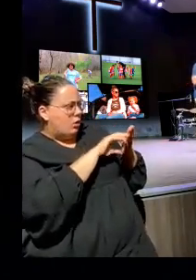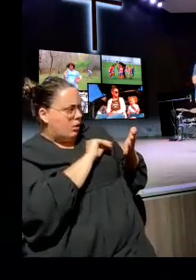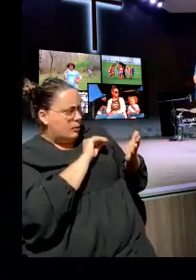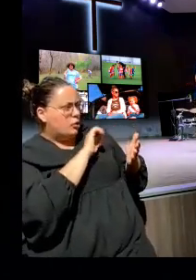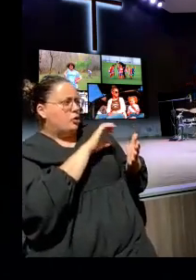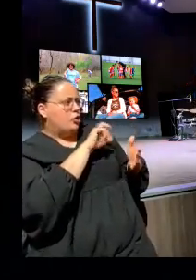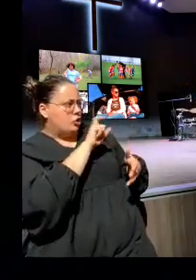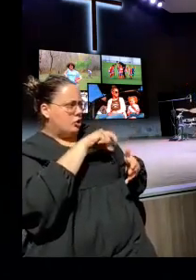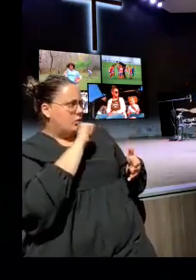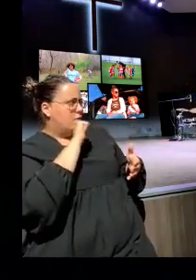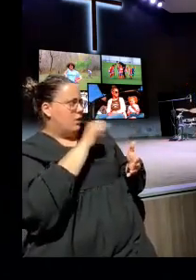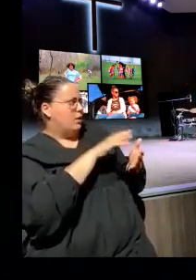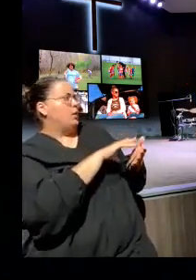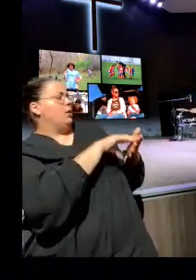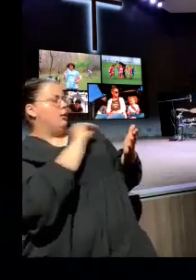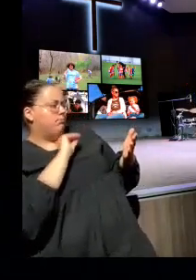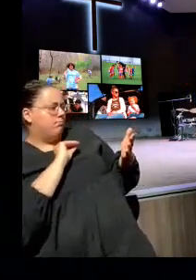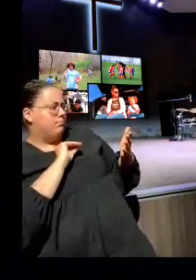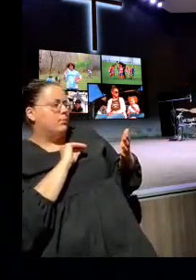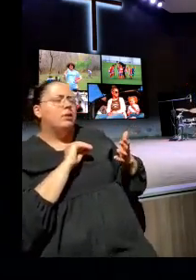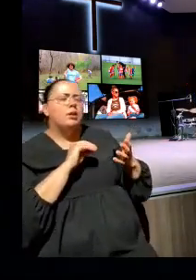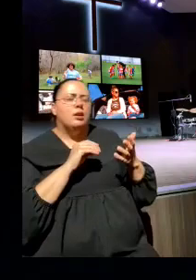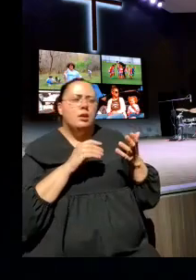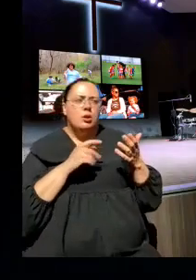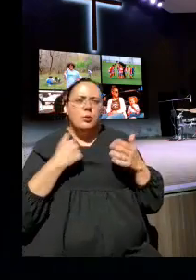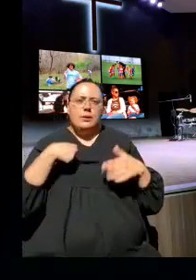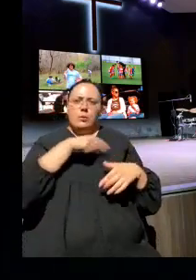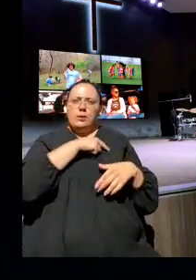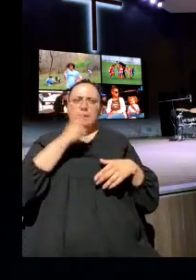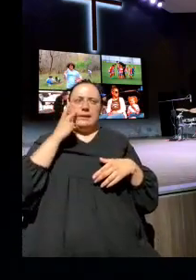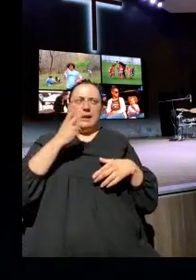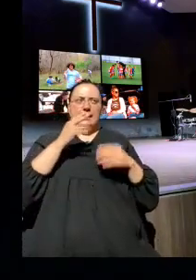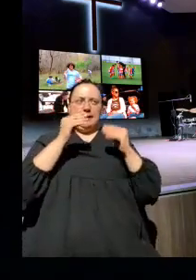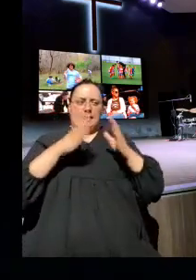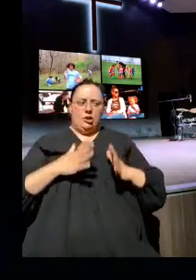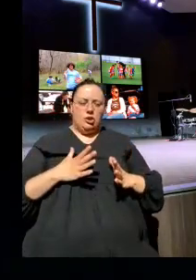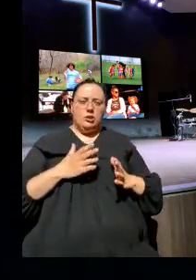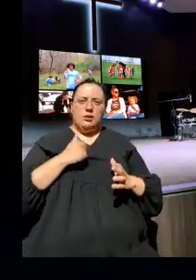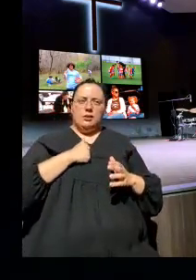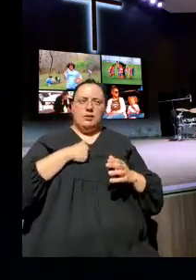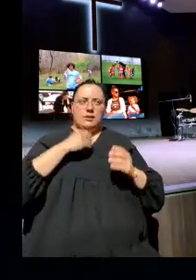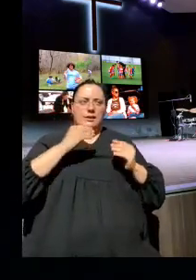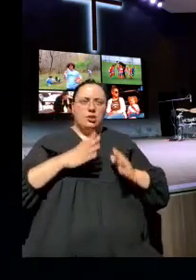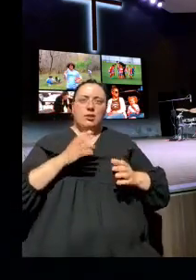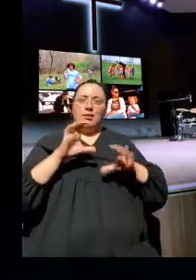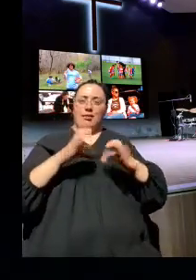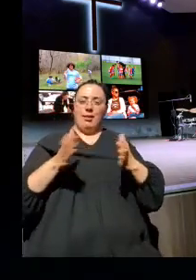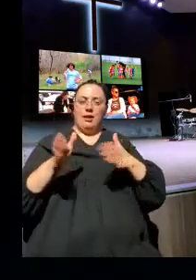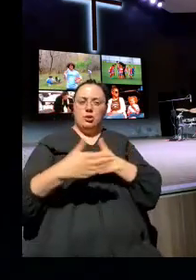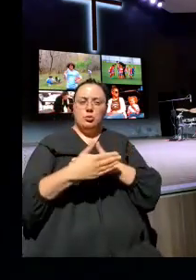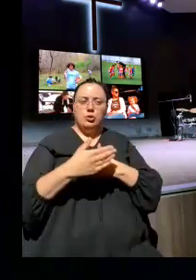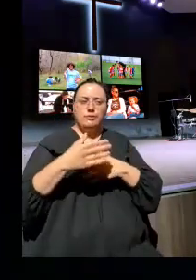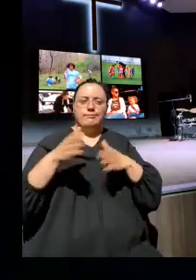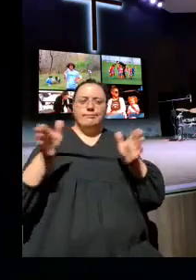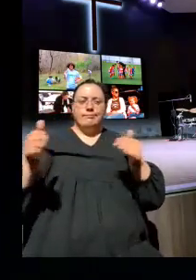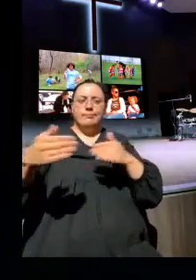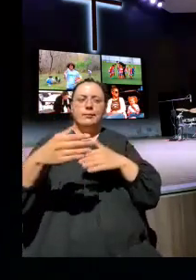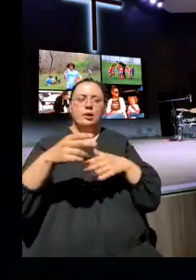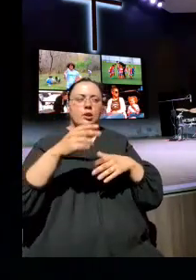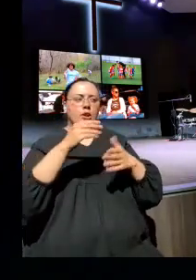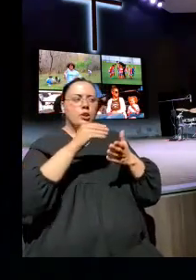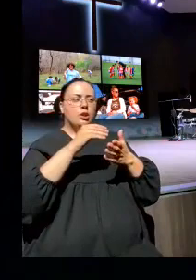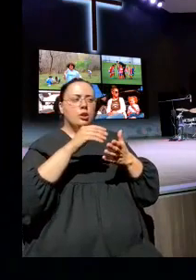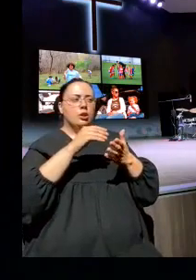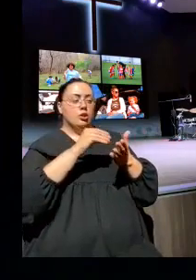We see it as teachers, right? Students are in the classroom are watching teachers all the time and how they treat the